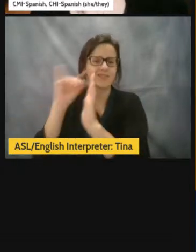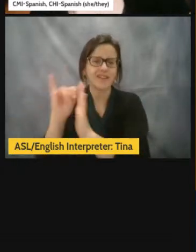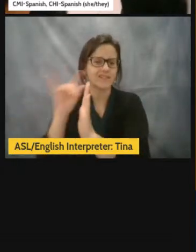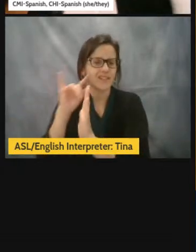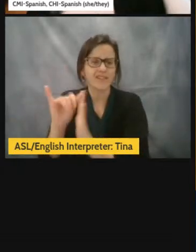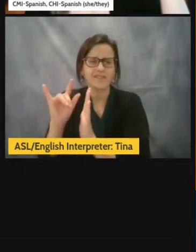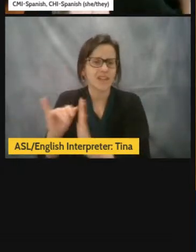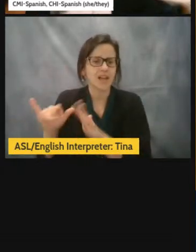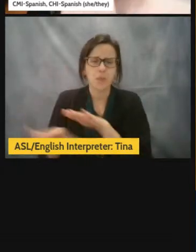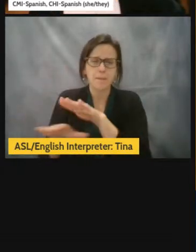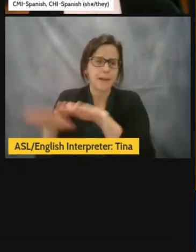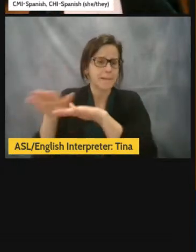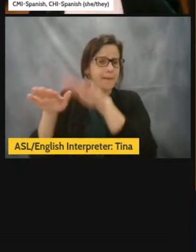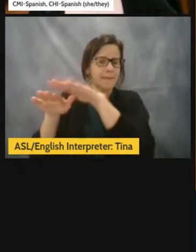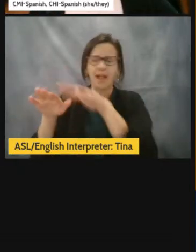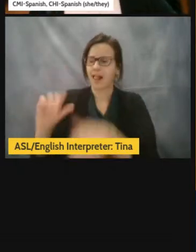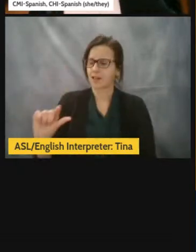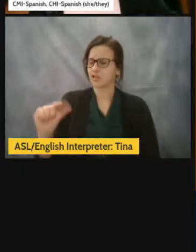be